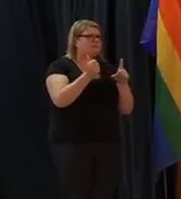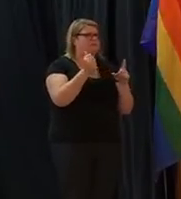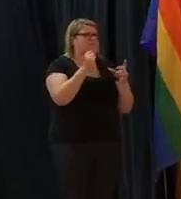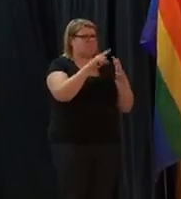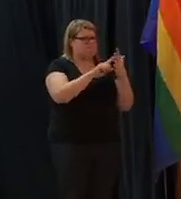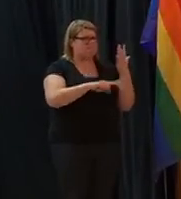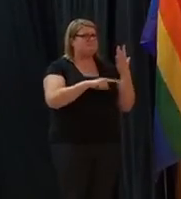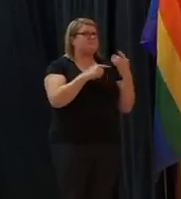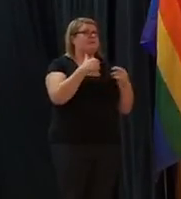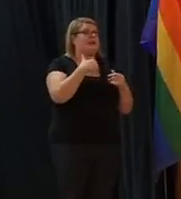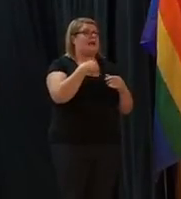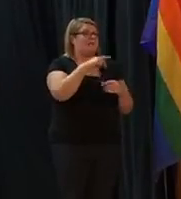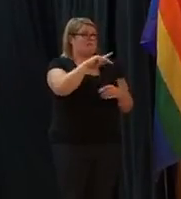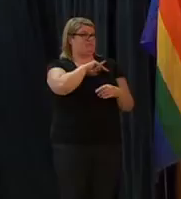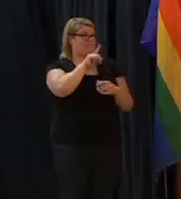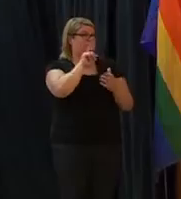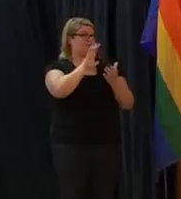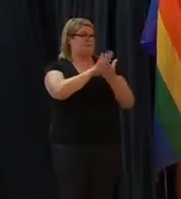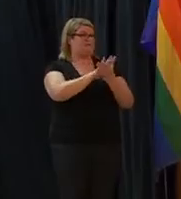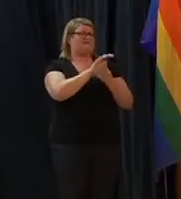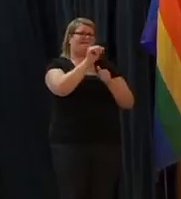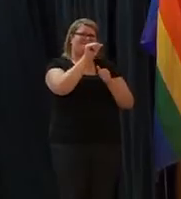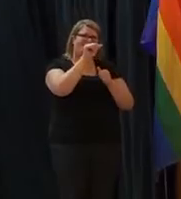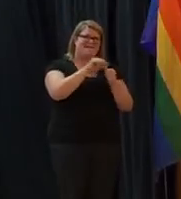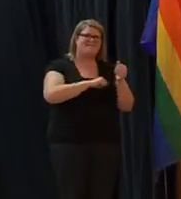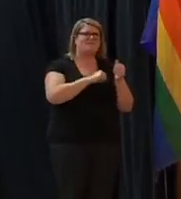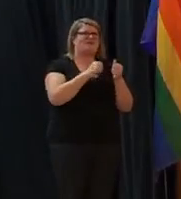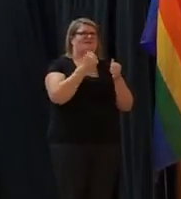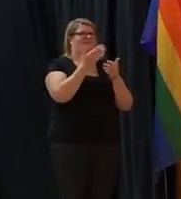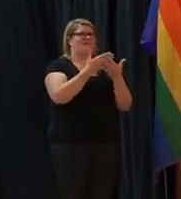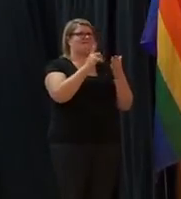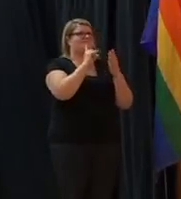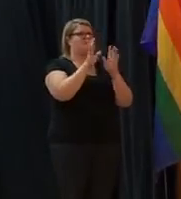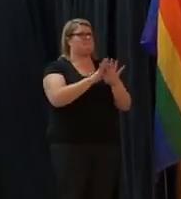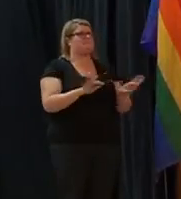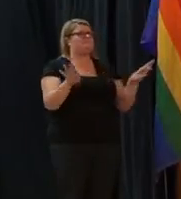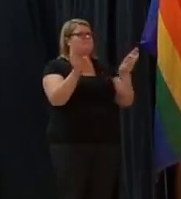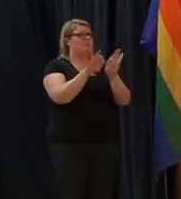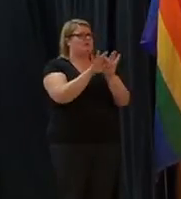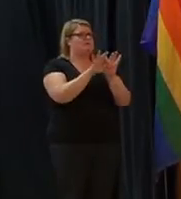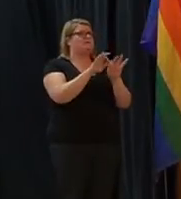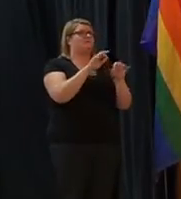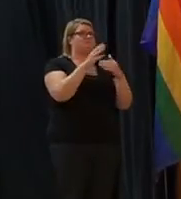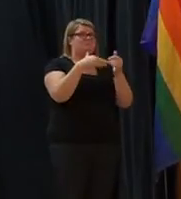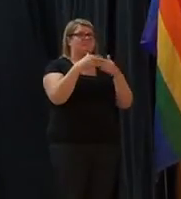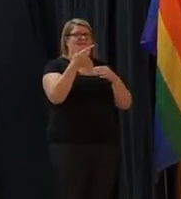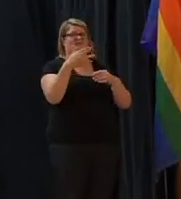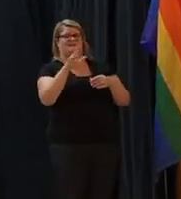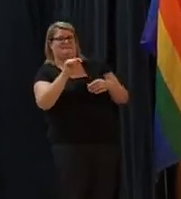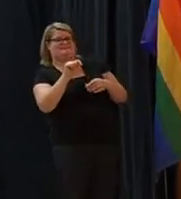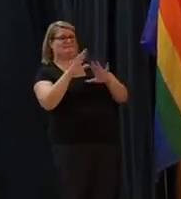and I personally believe that every cause is important as the LGBT cause.